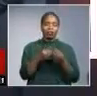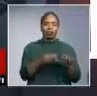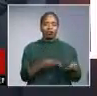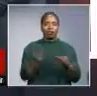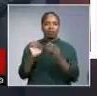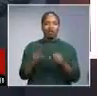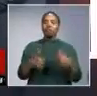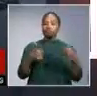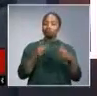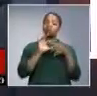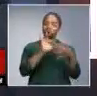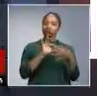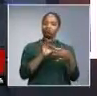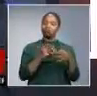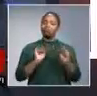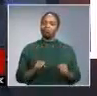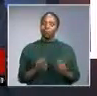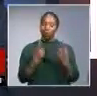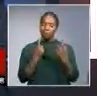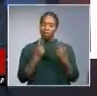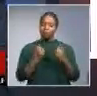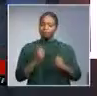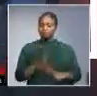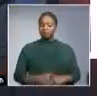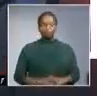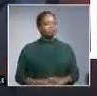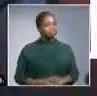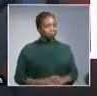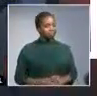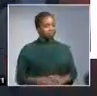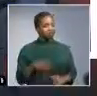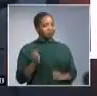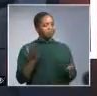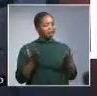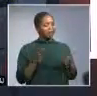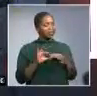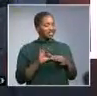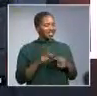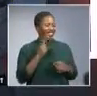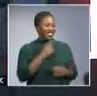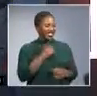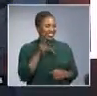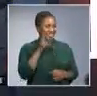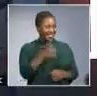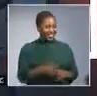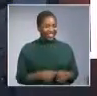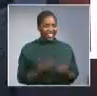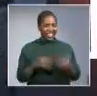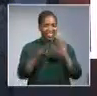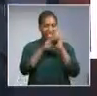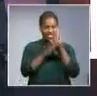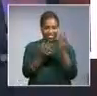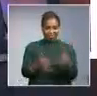a great relationship, and one that they hope remains strong. Healthy, balanced relationship. It's nice to hear. Let's talk through the markets